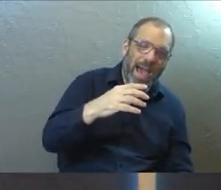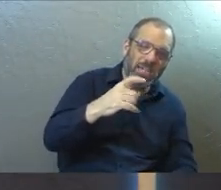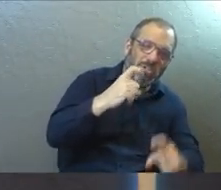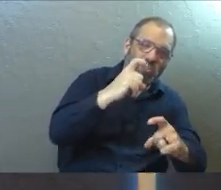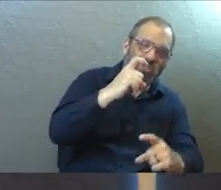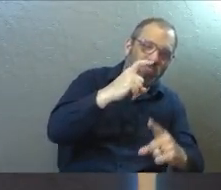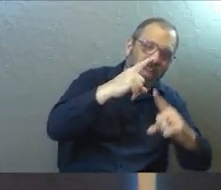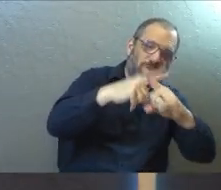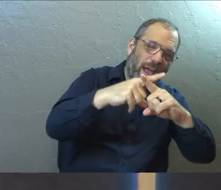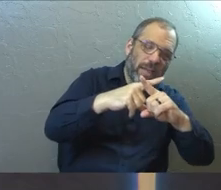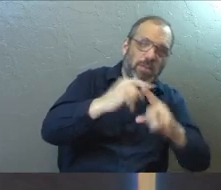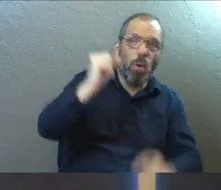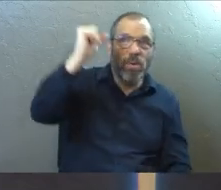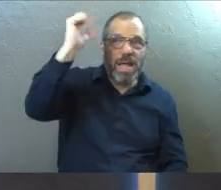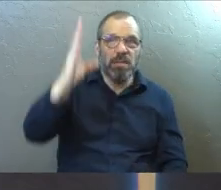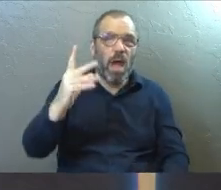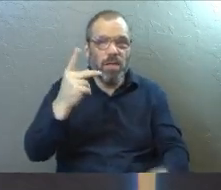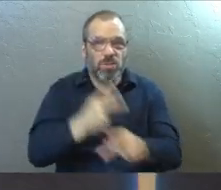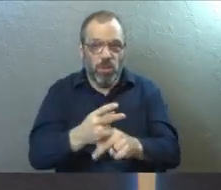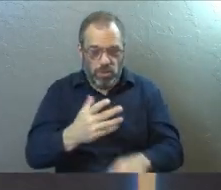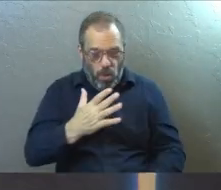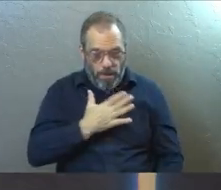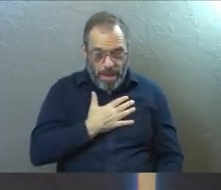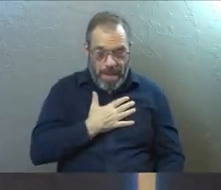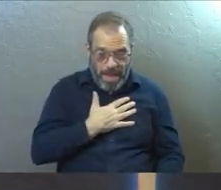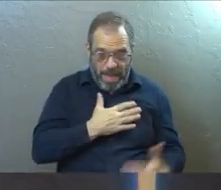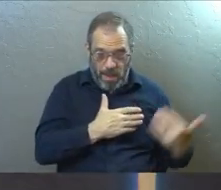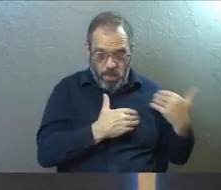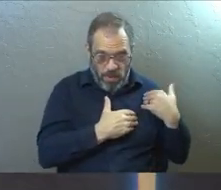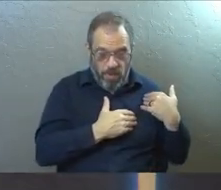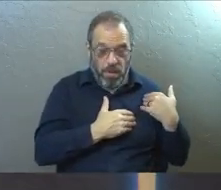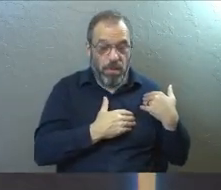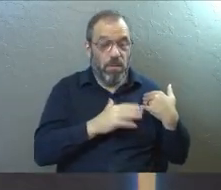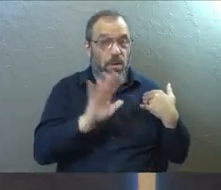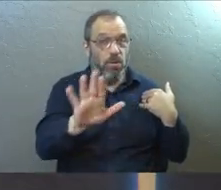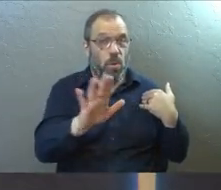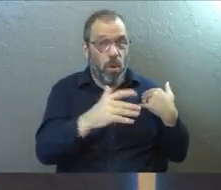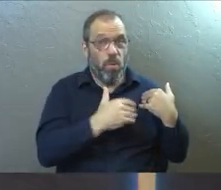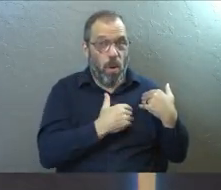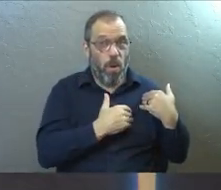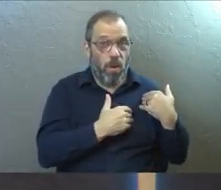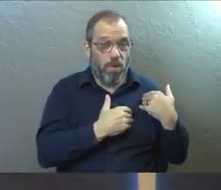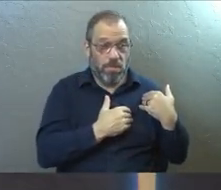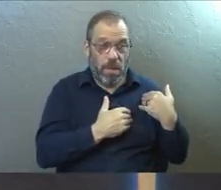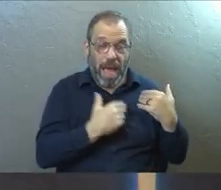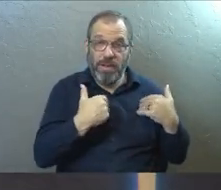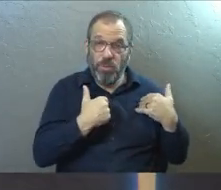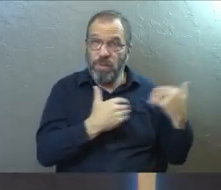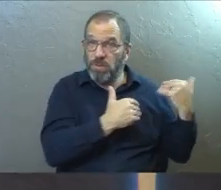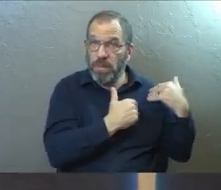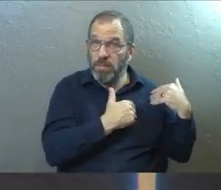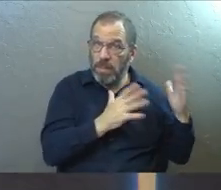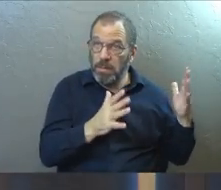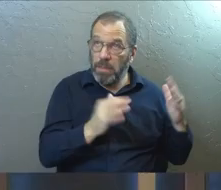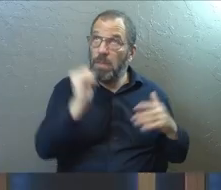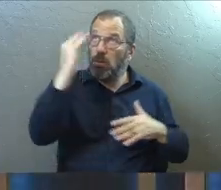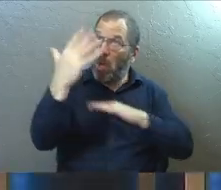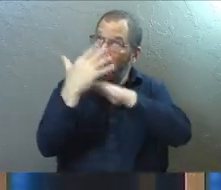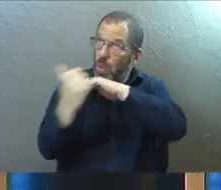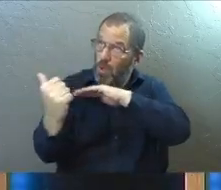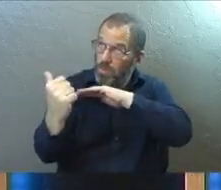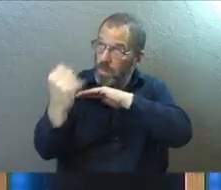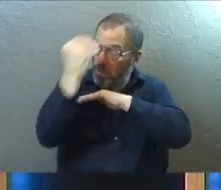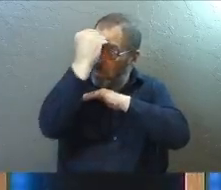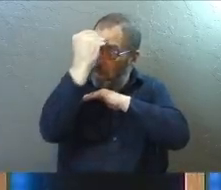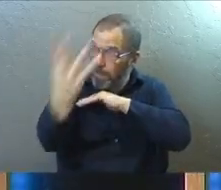is God's doing and God alone. So then what's my role? Because that's the truth. And this is what we talked about, is I do have a role to play. God calls me